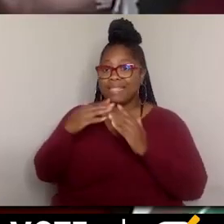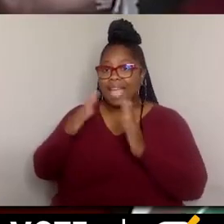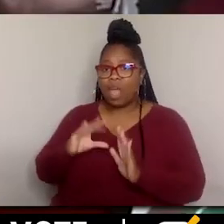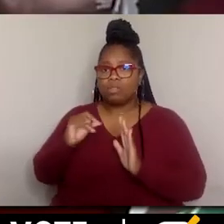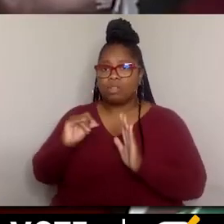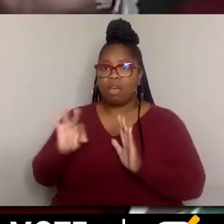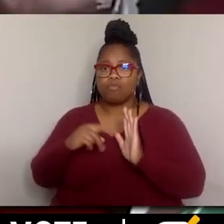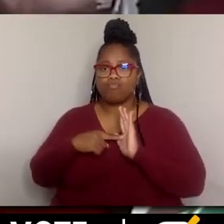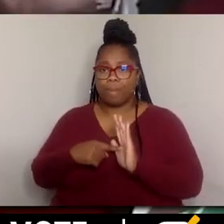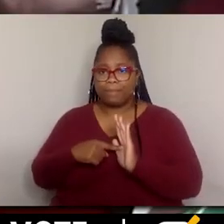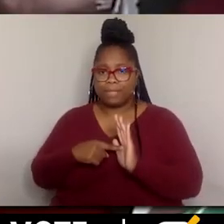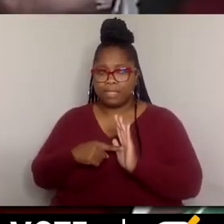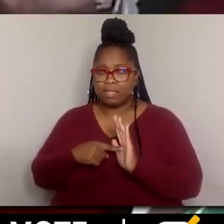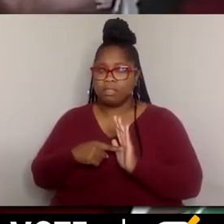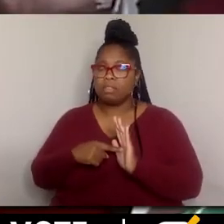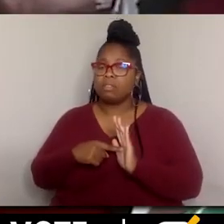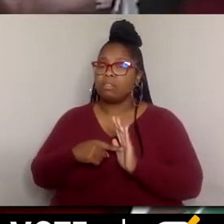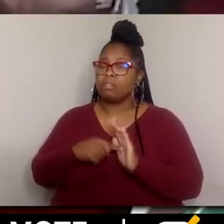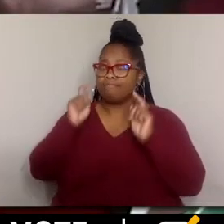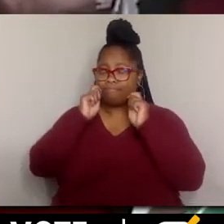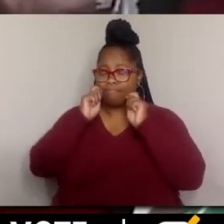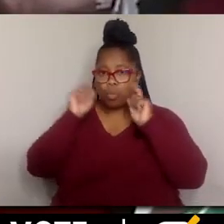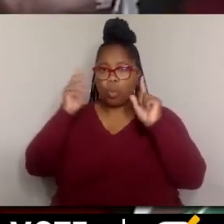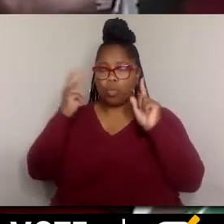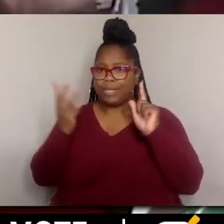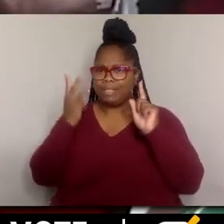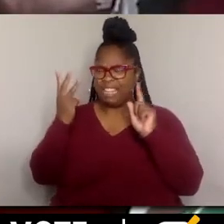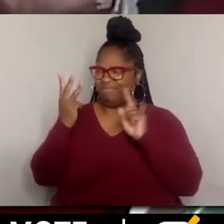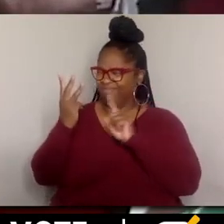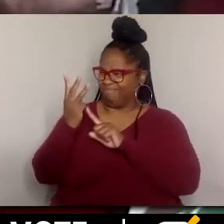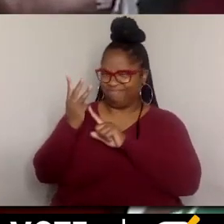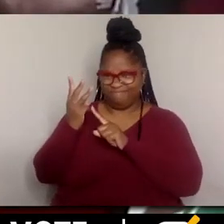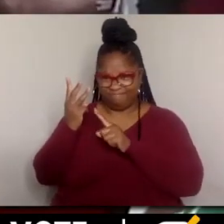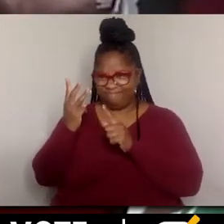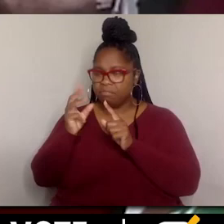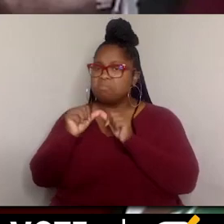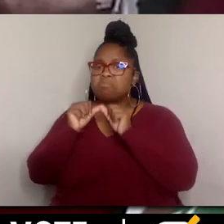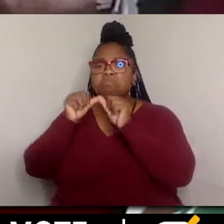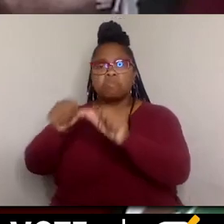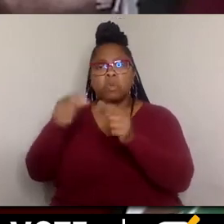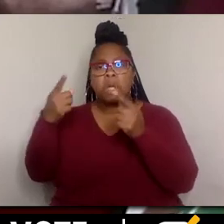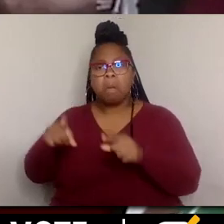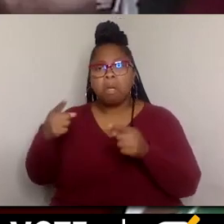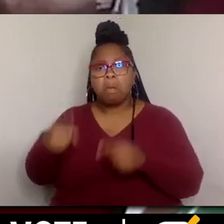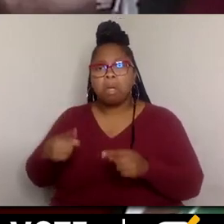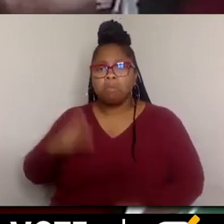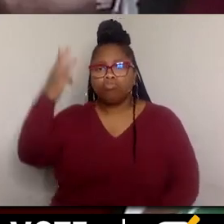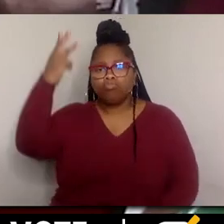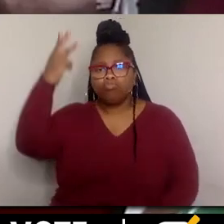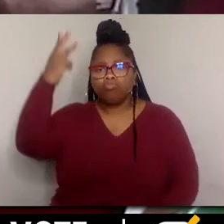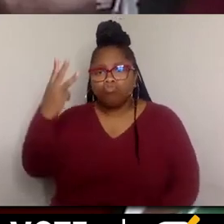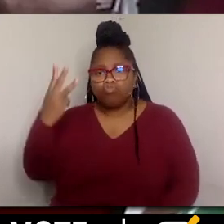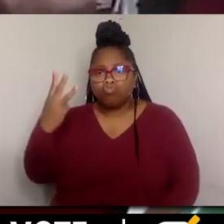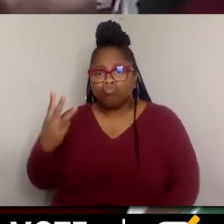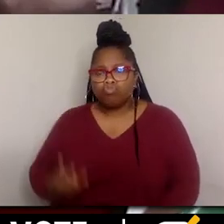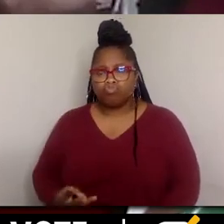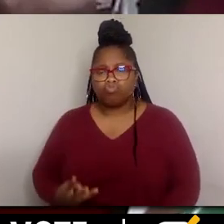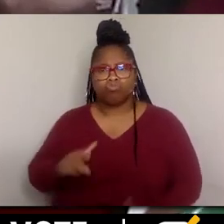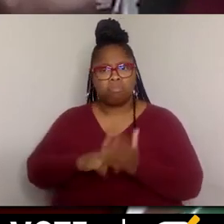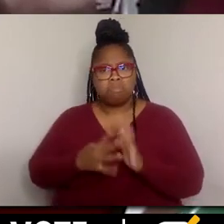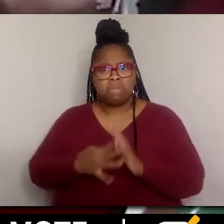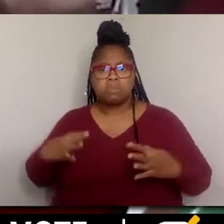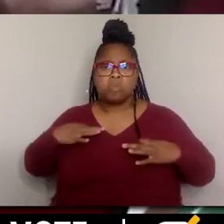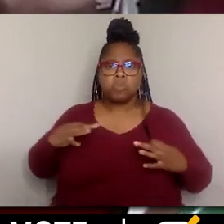Reps. It calls for ongoing Woke Wednesdays, where we wear apparel related to racial and